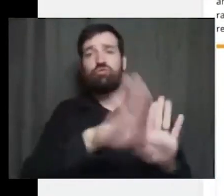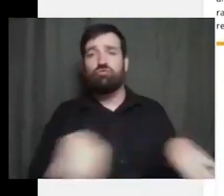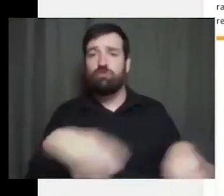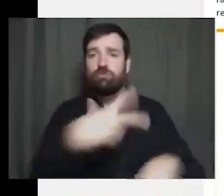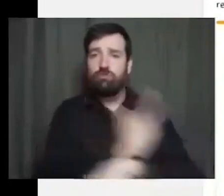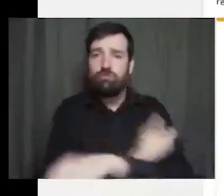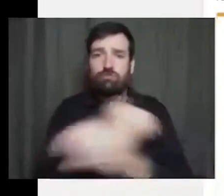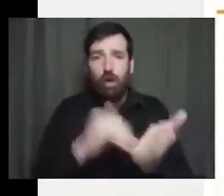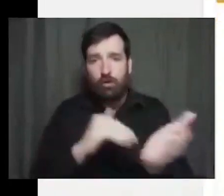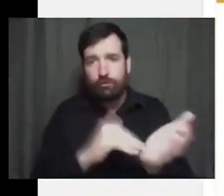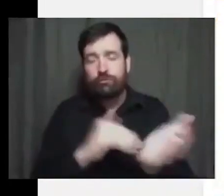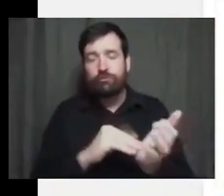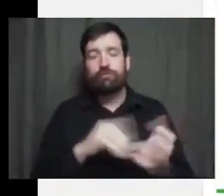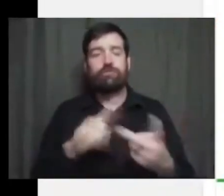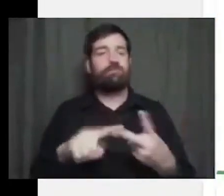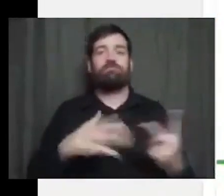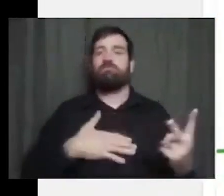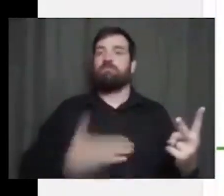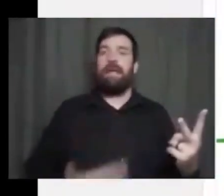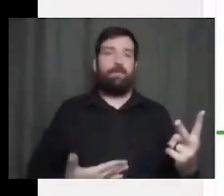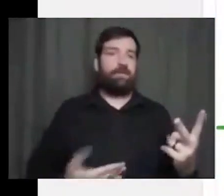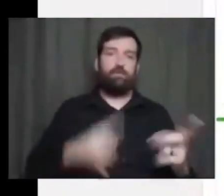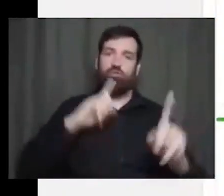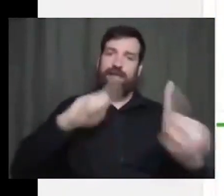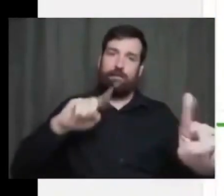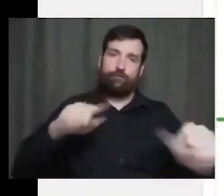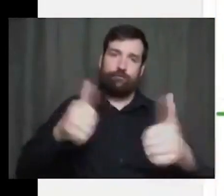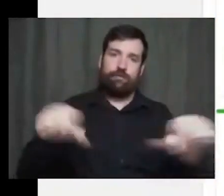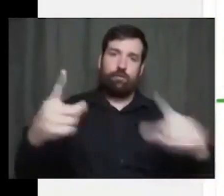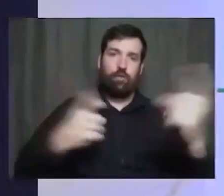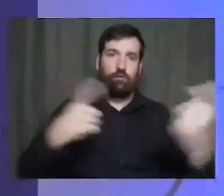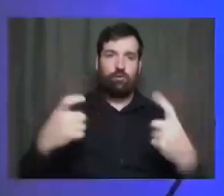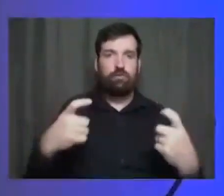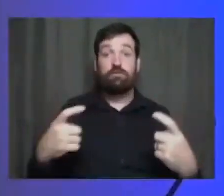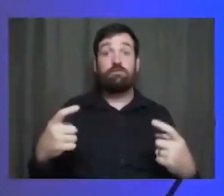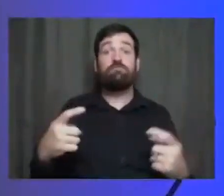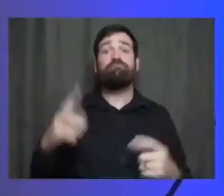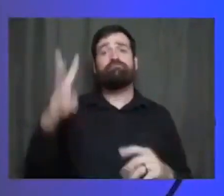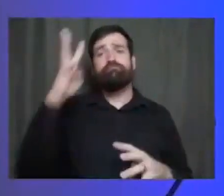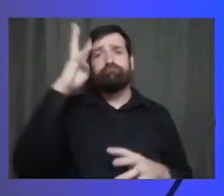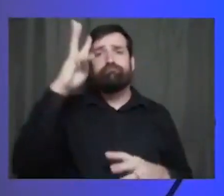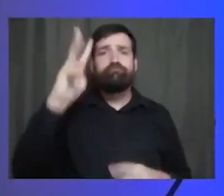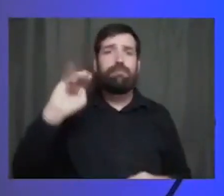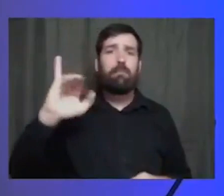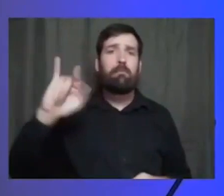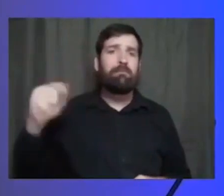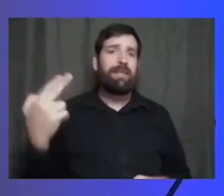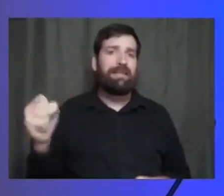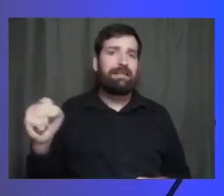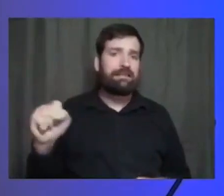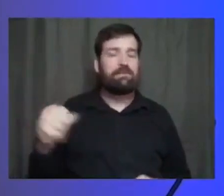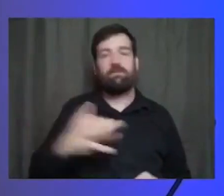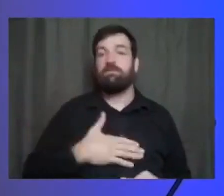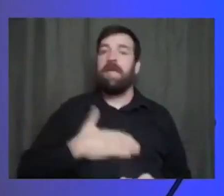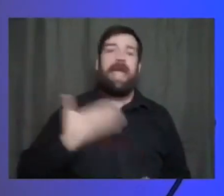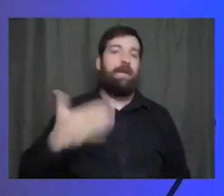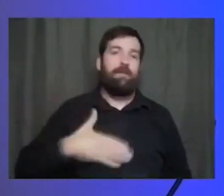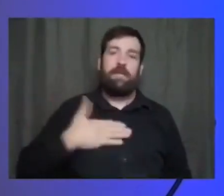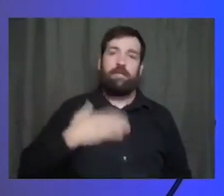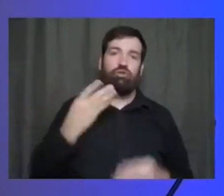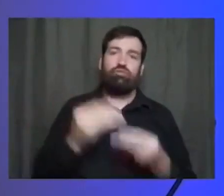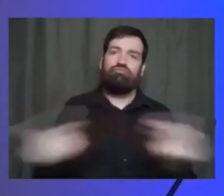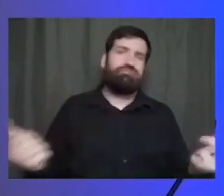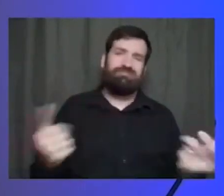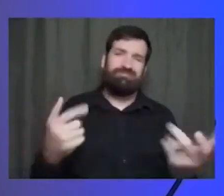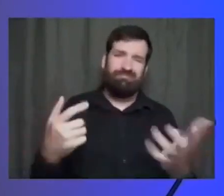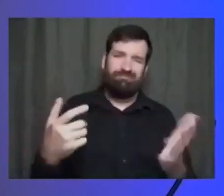We are happy to answer questions. We are happy to dispel myths that have been kind of, perpetrated on social